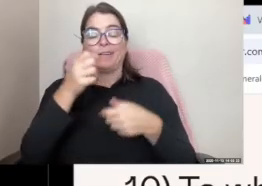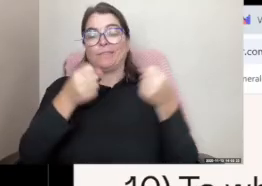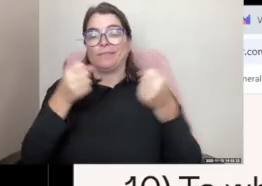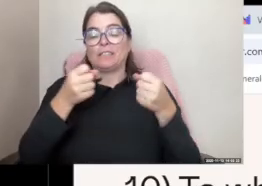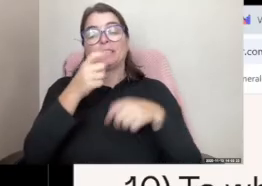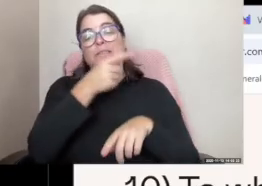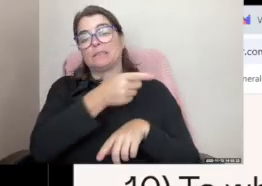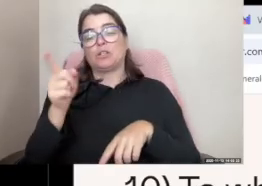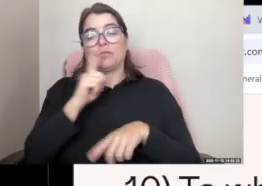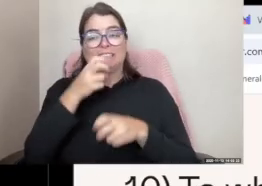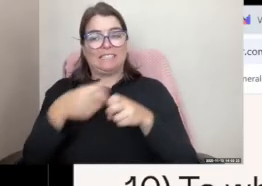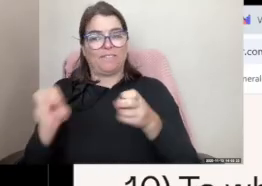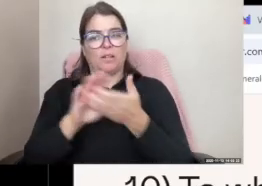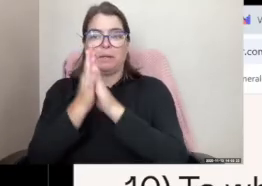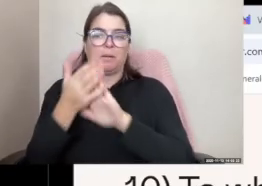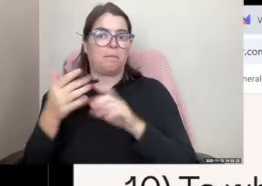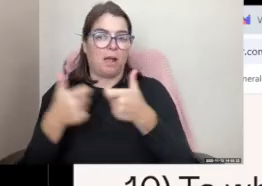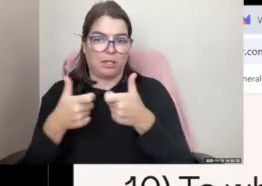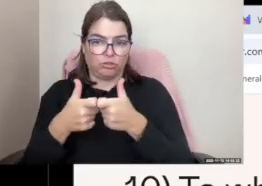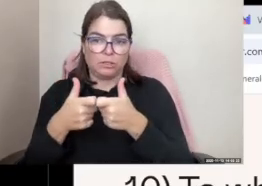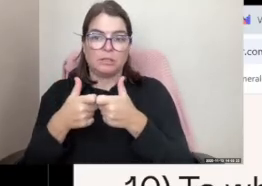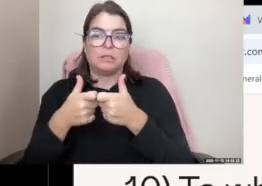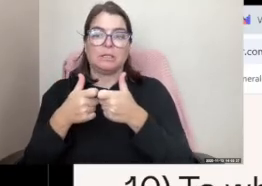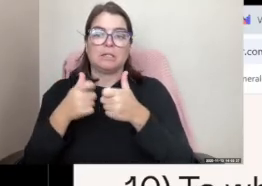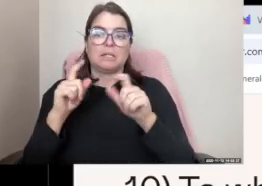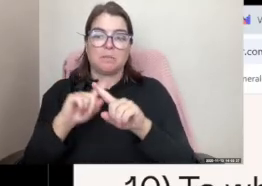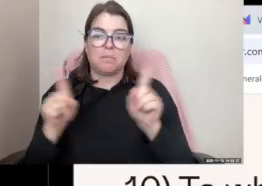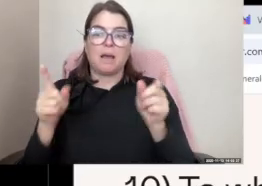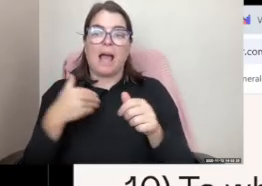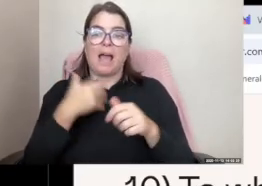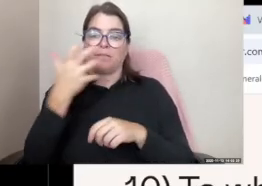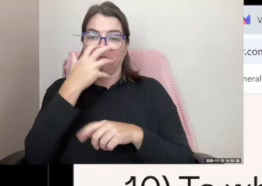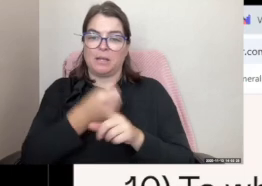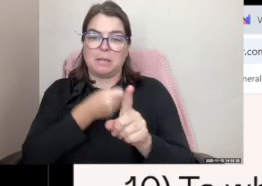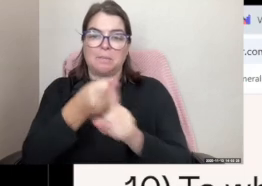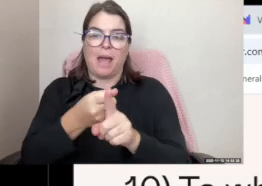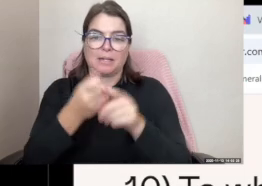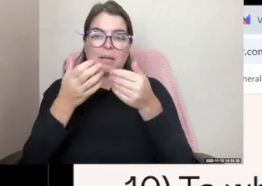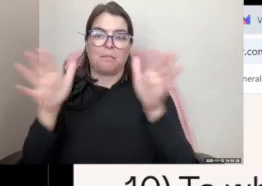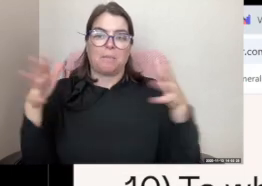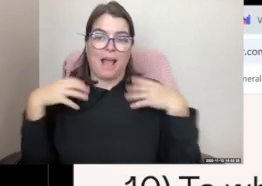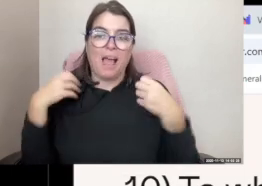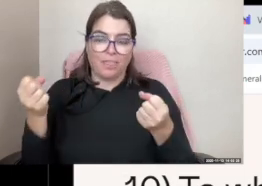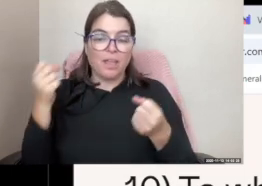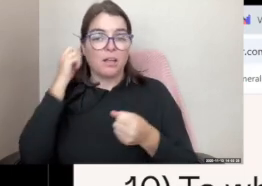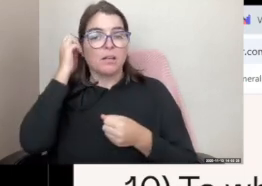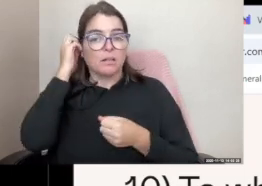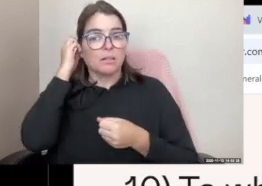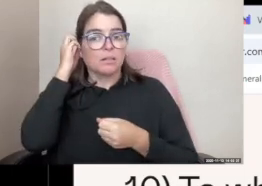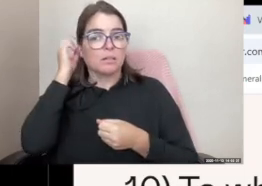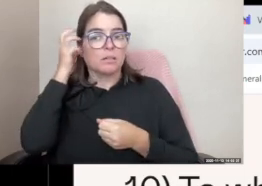mainly to drive a further transition within a segment of vehicles that